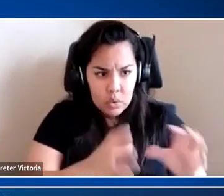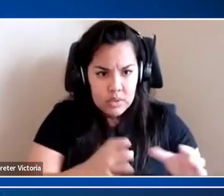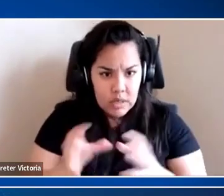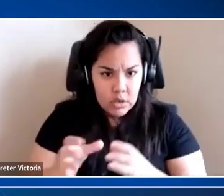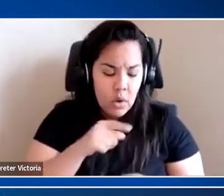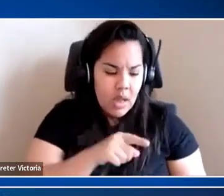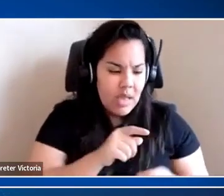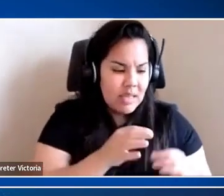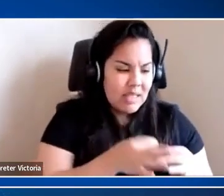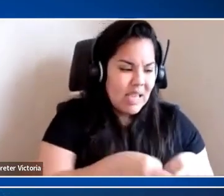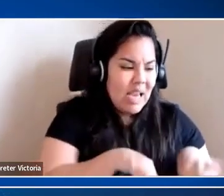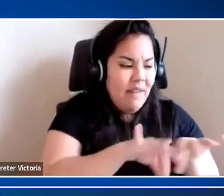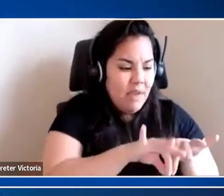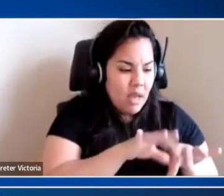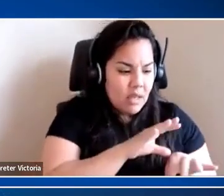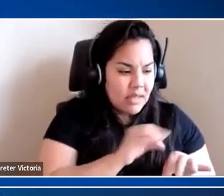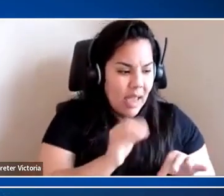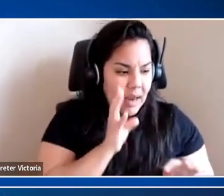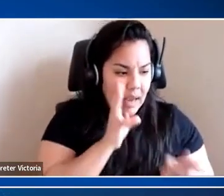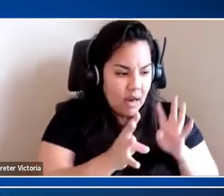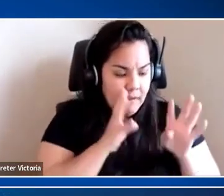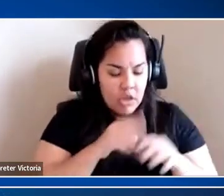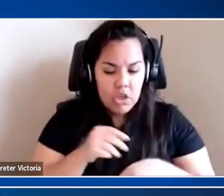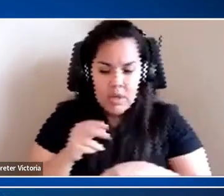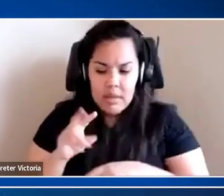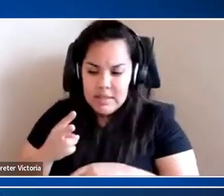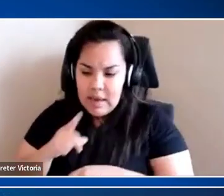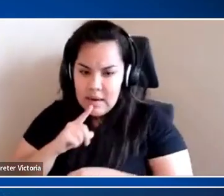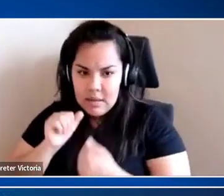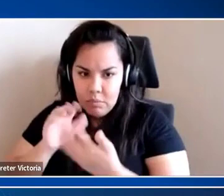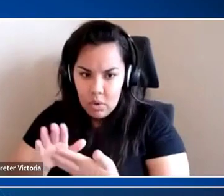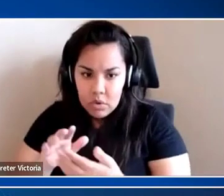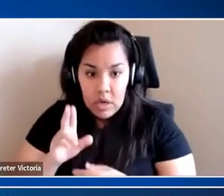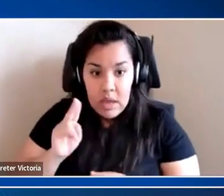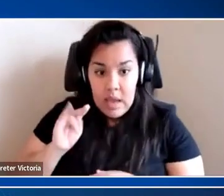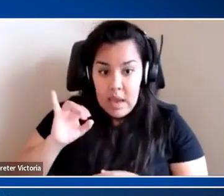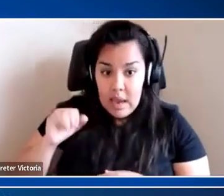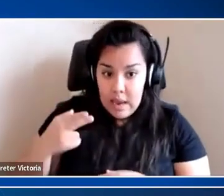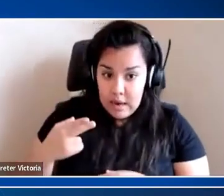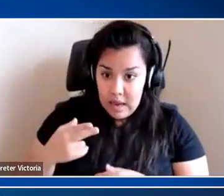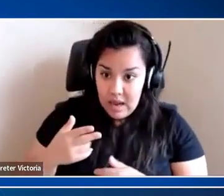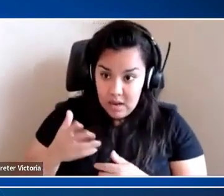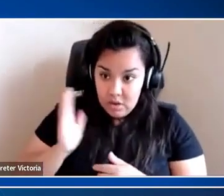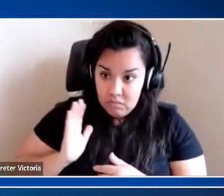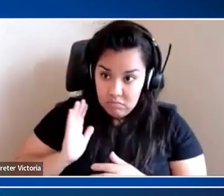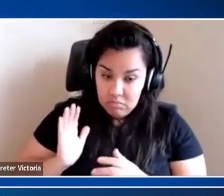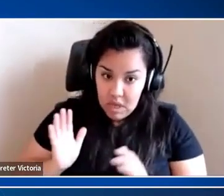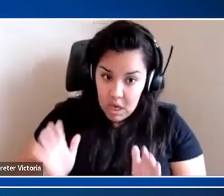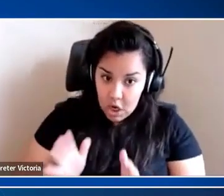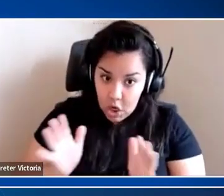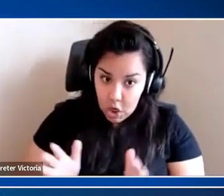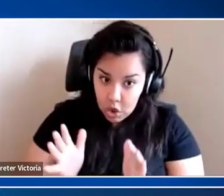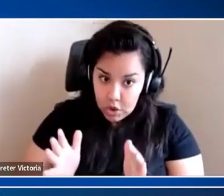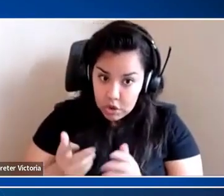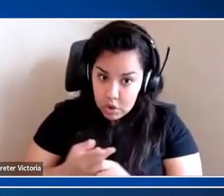2, approach. Past NIH communication encourages using 3 sections.